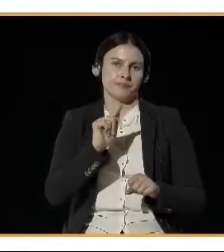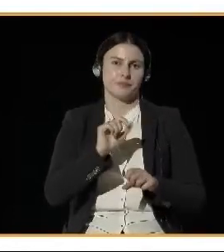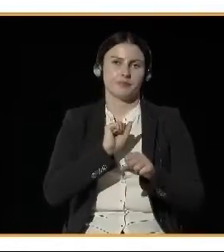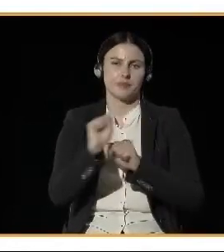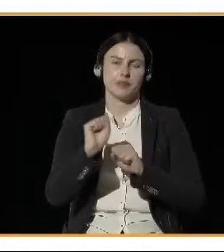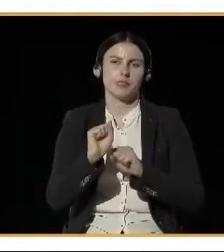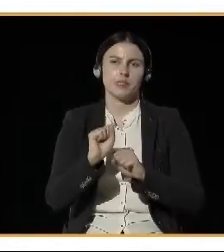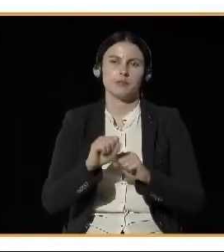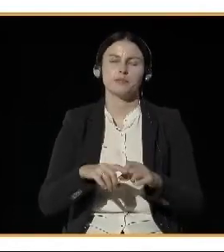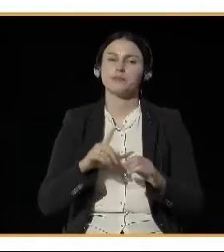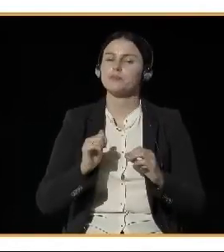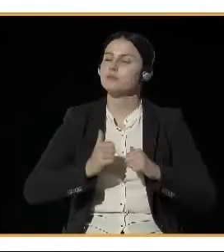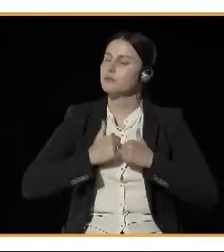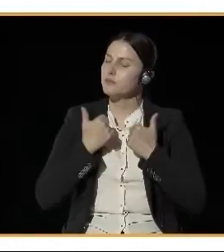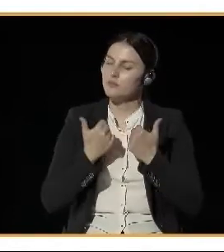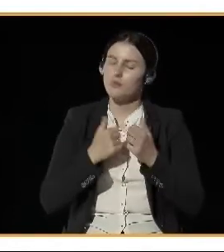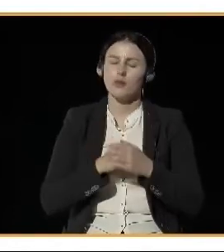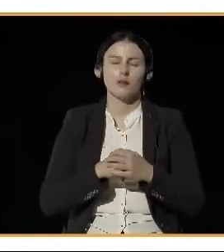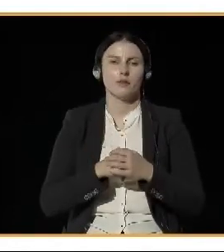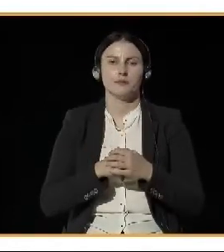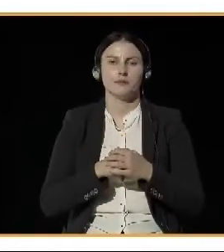successful solving of